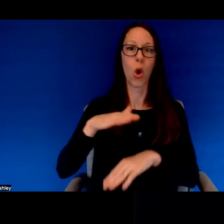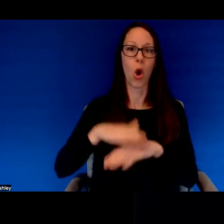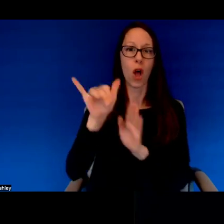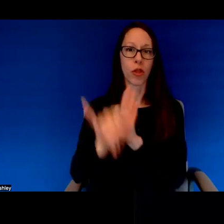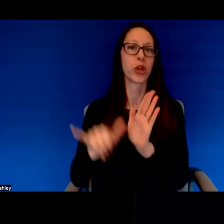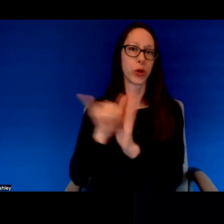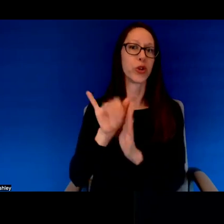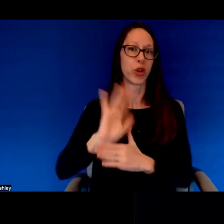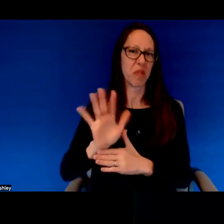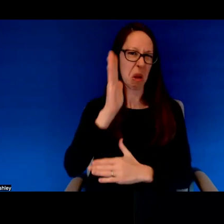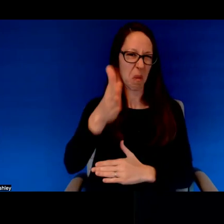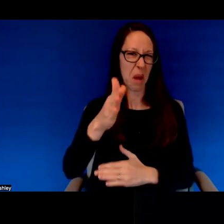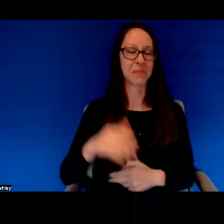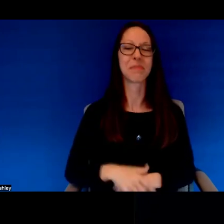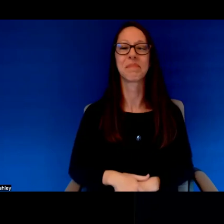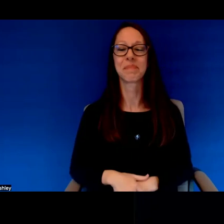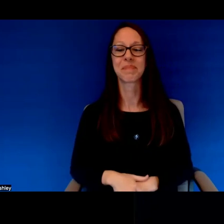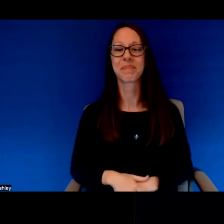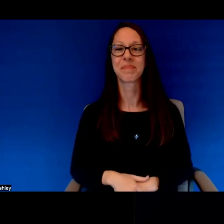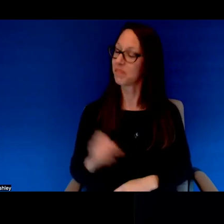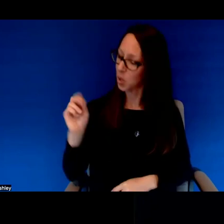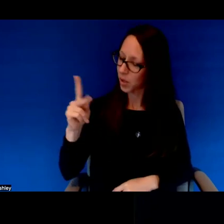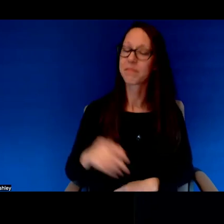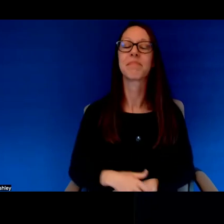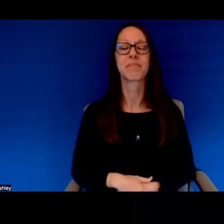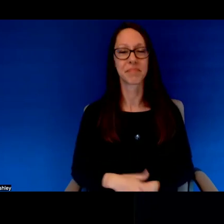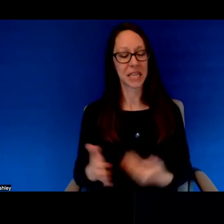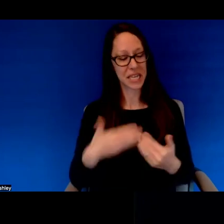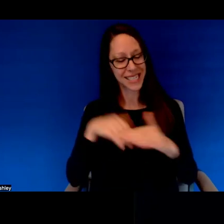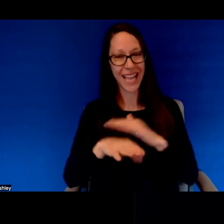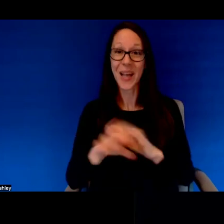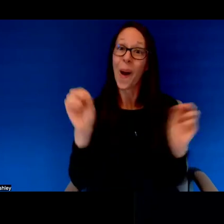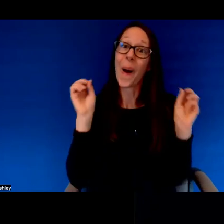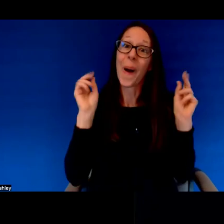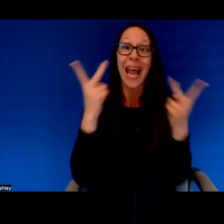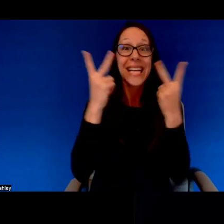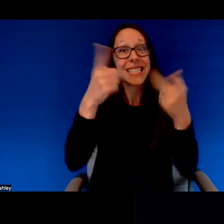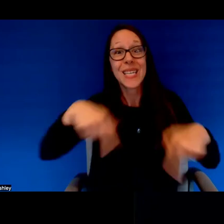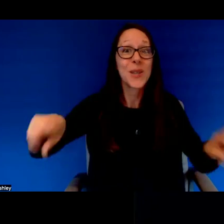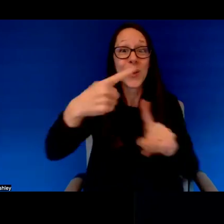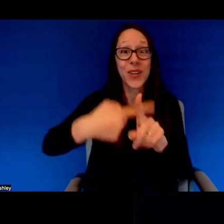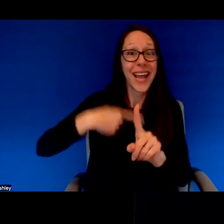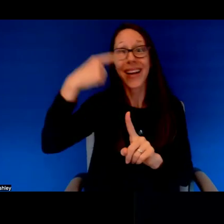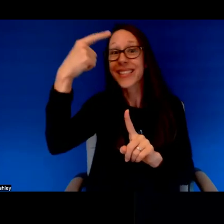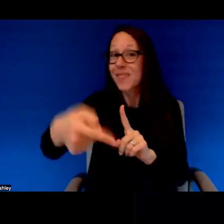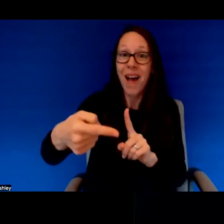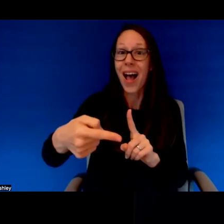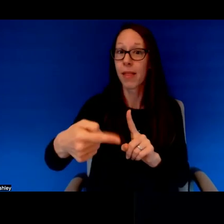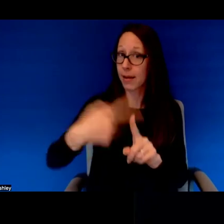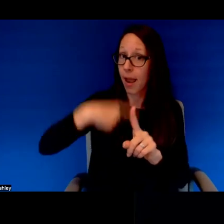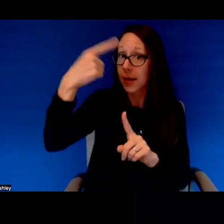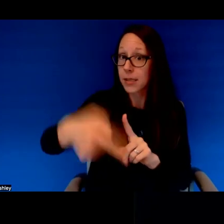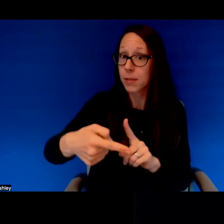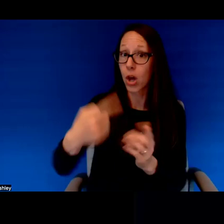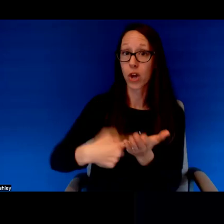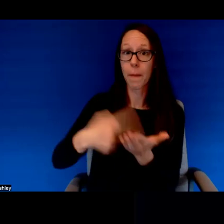post. Um, that Okay. that so people can easily access that. All right, then we'll see everybody next time. We'll be talking about the